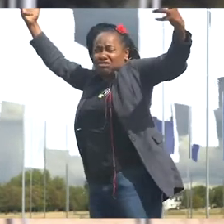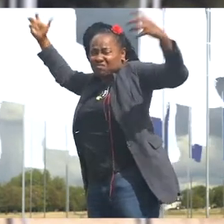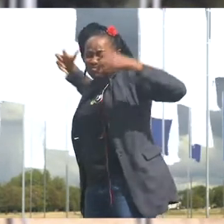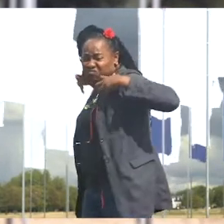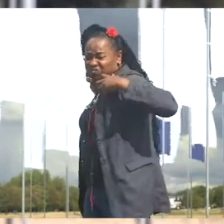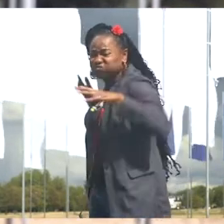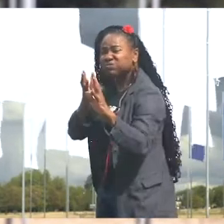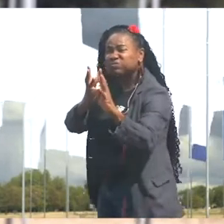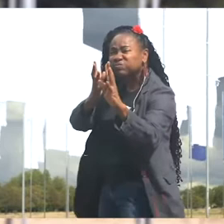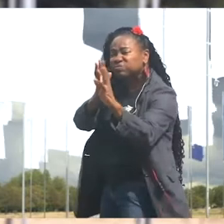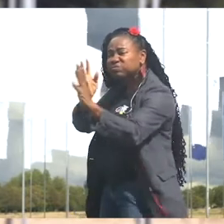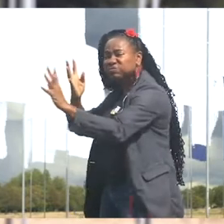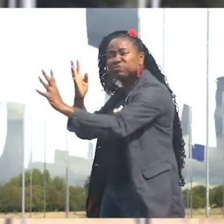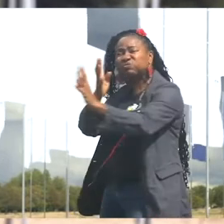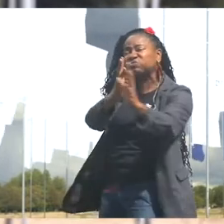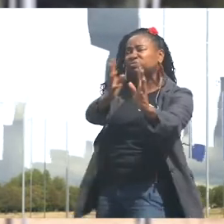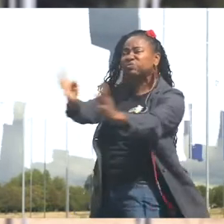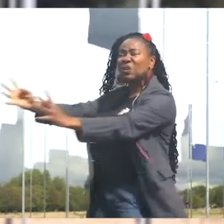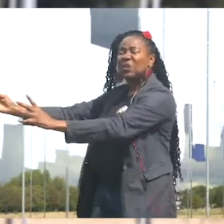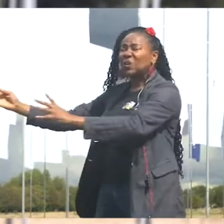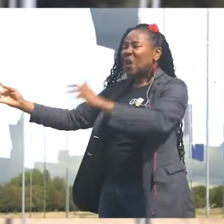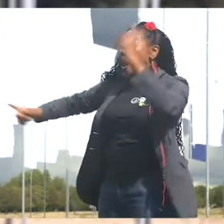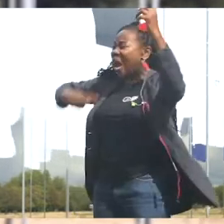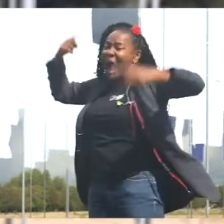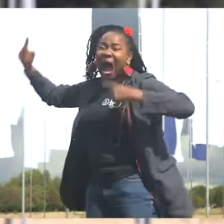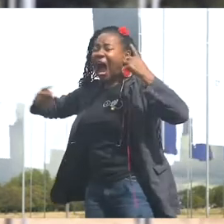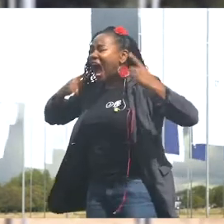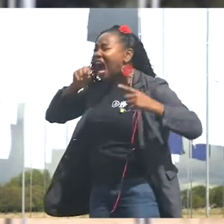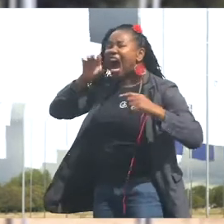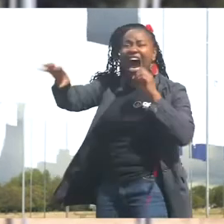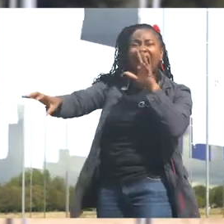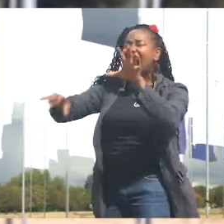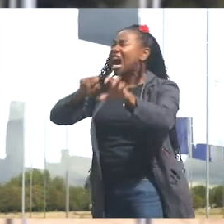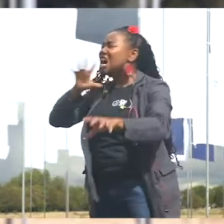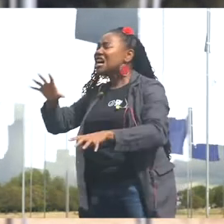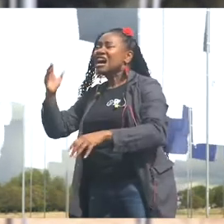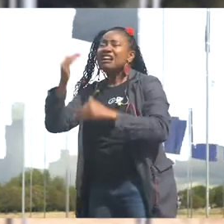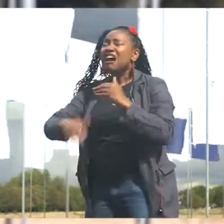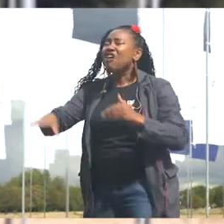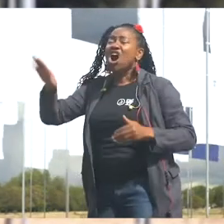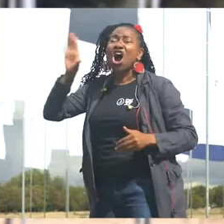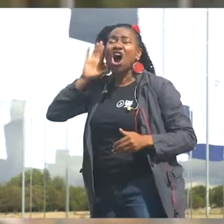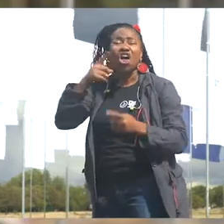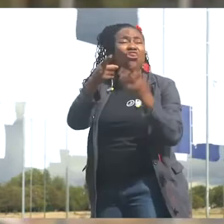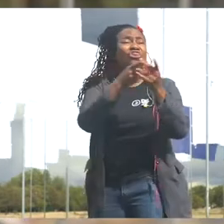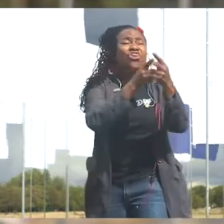sea, moving too loudly and too quickly to hear the desperate voices of those swept up in the